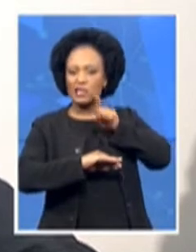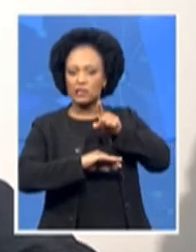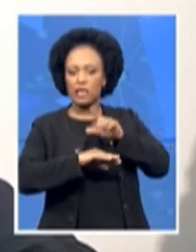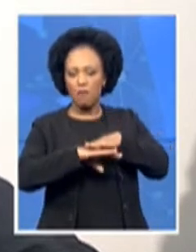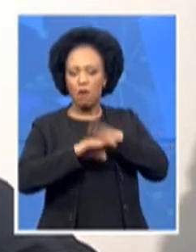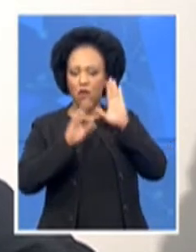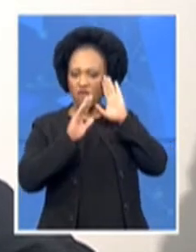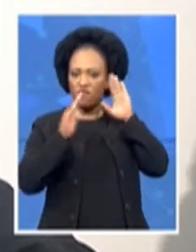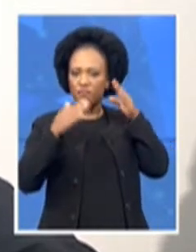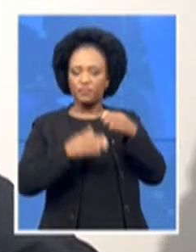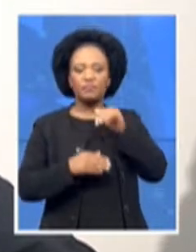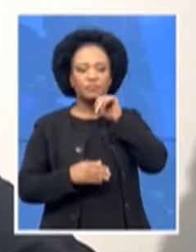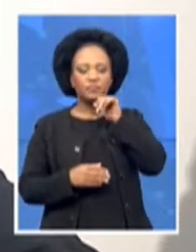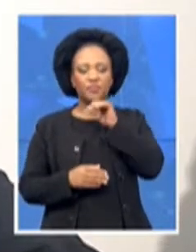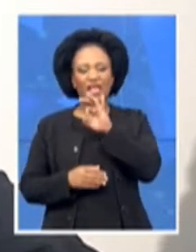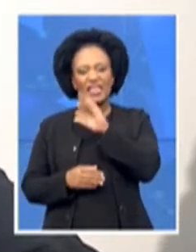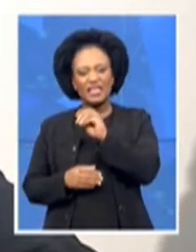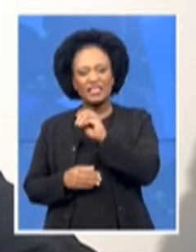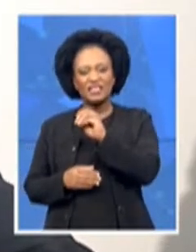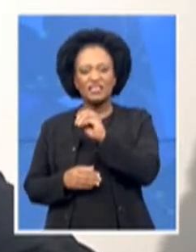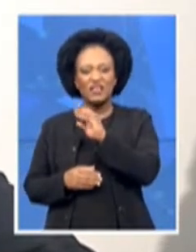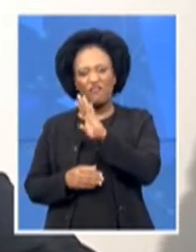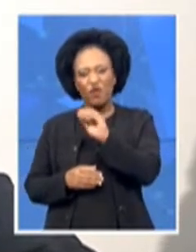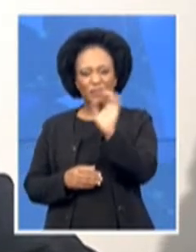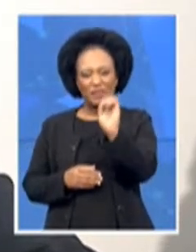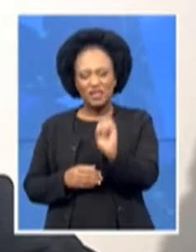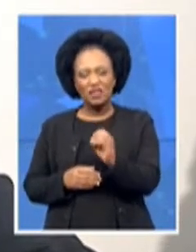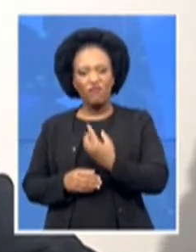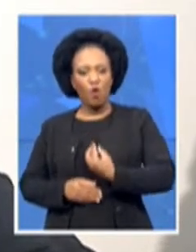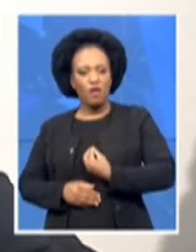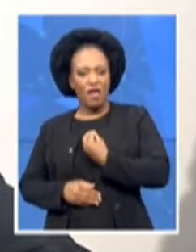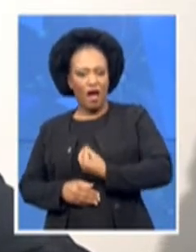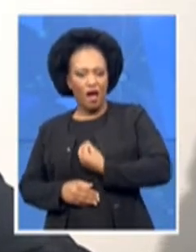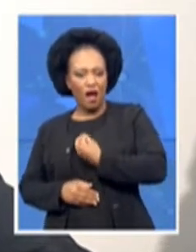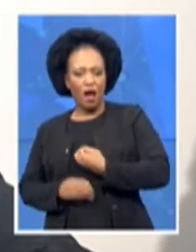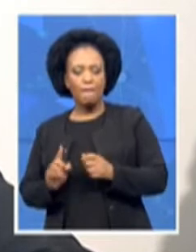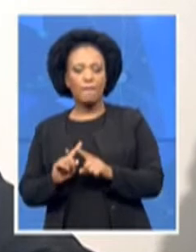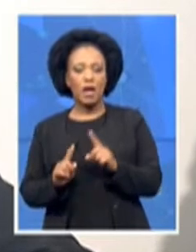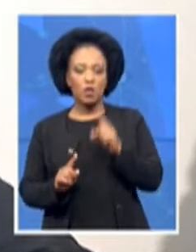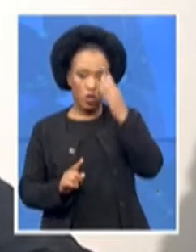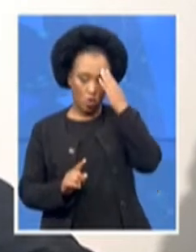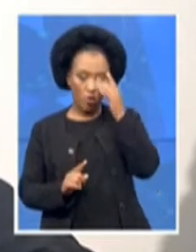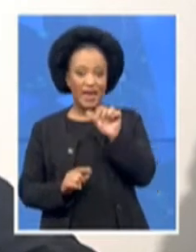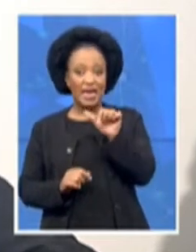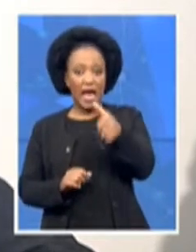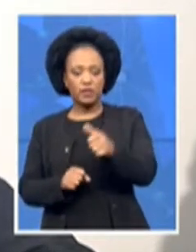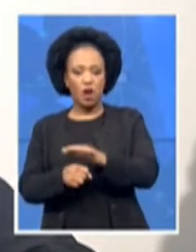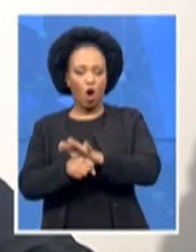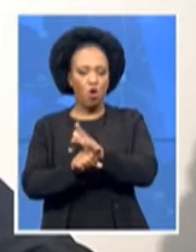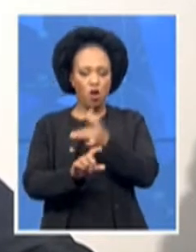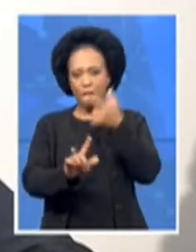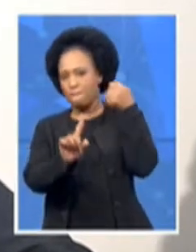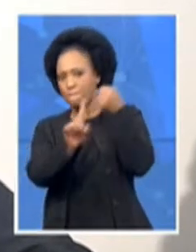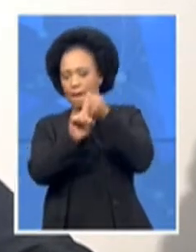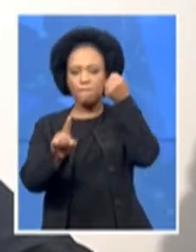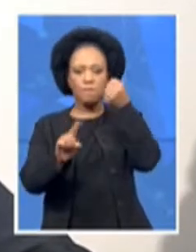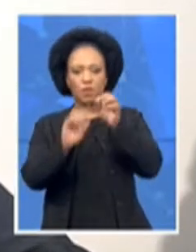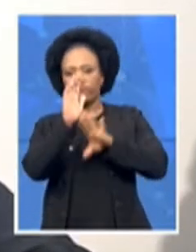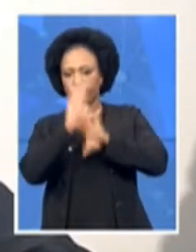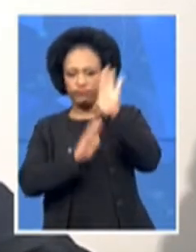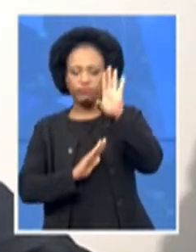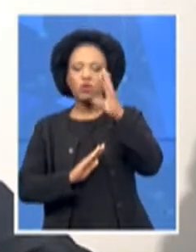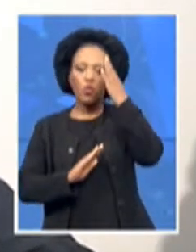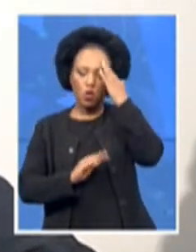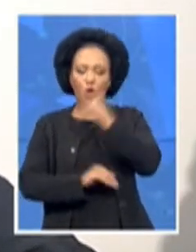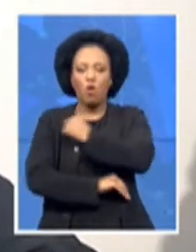the younger people, we know when the next wave comes, our hospitals will not be as overwhelmed as it has been.